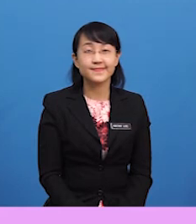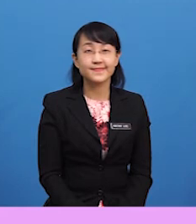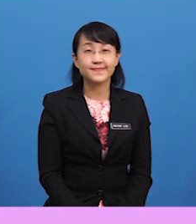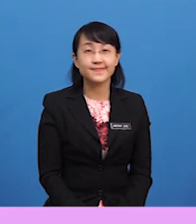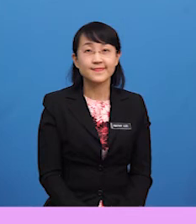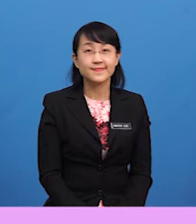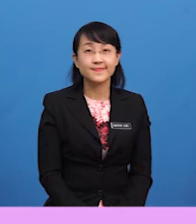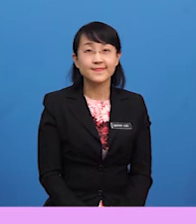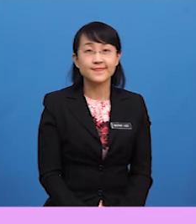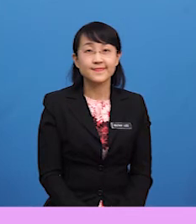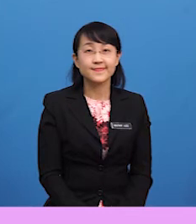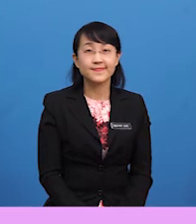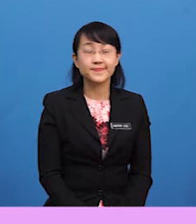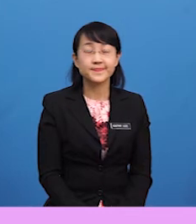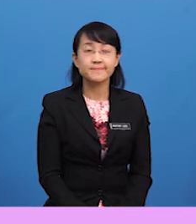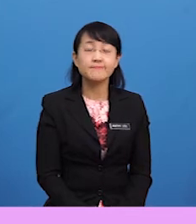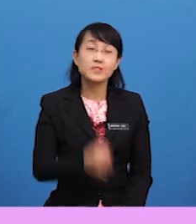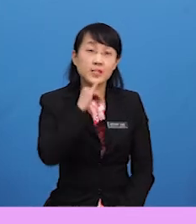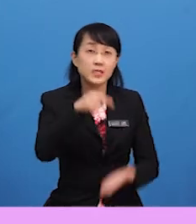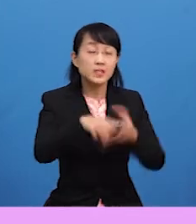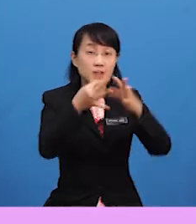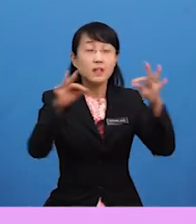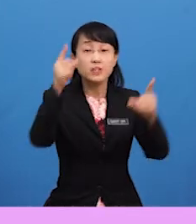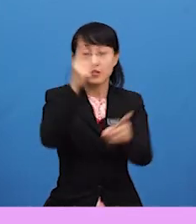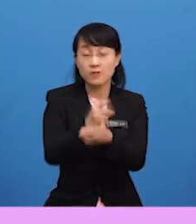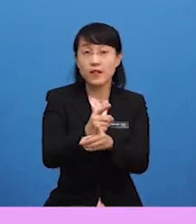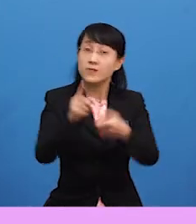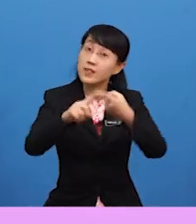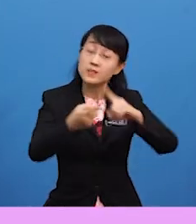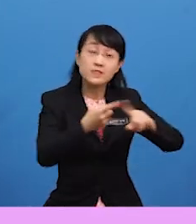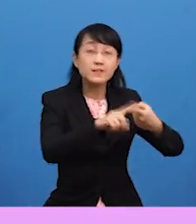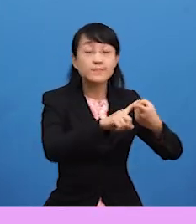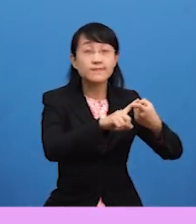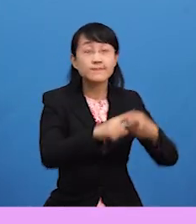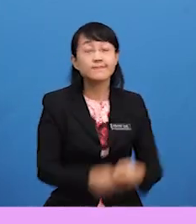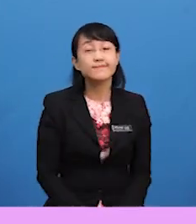chips, is this sentence correct, friends?